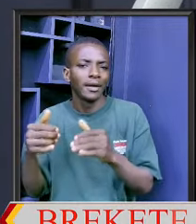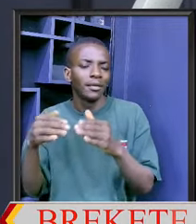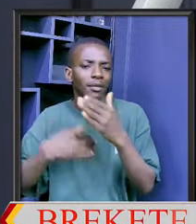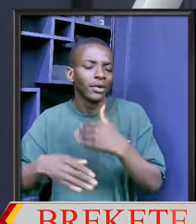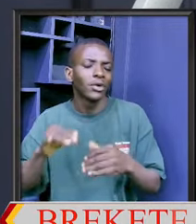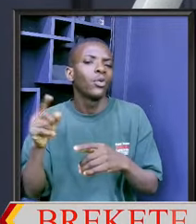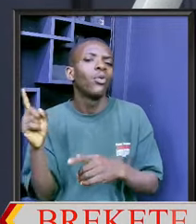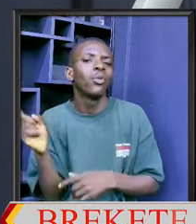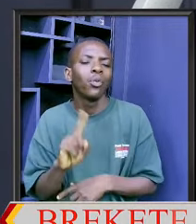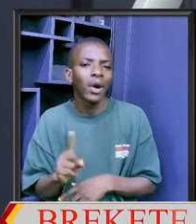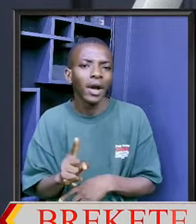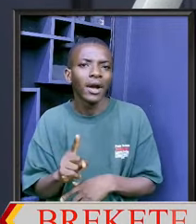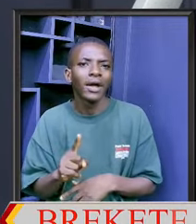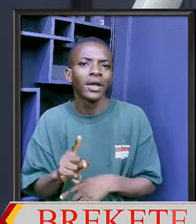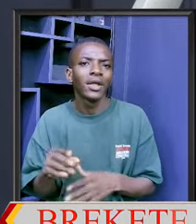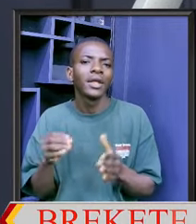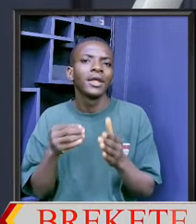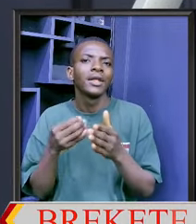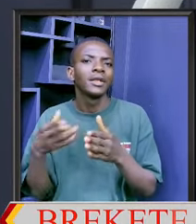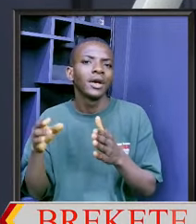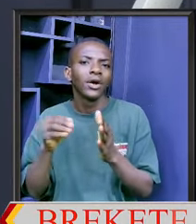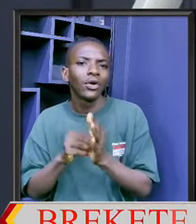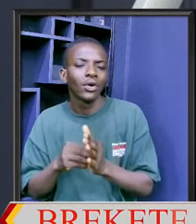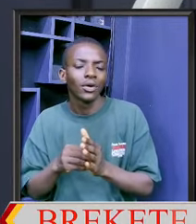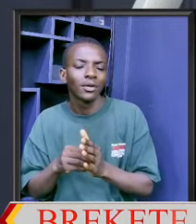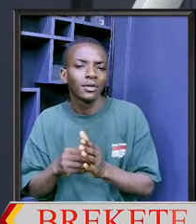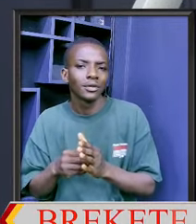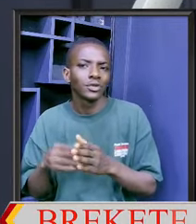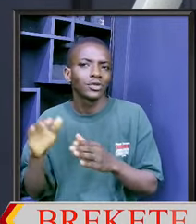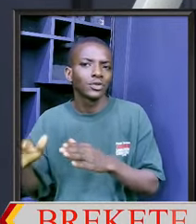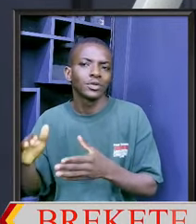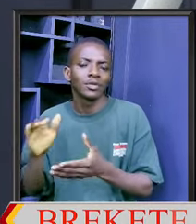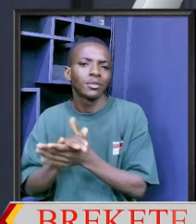compound, where their own children go born marry food.